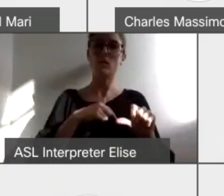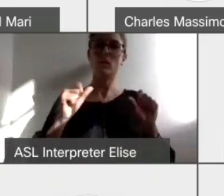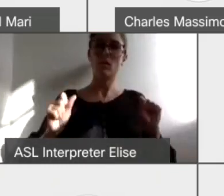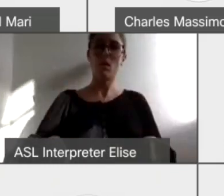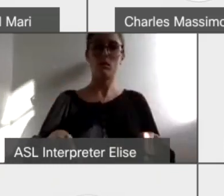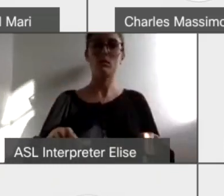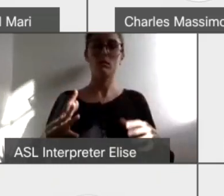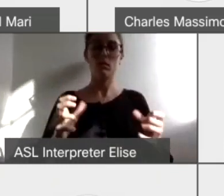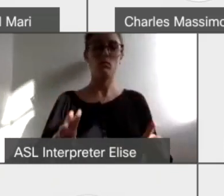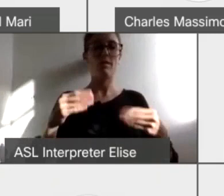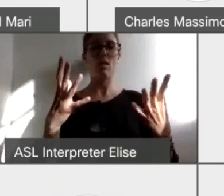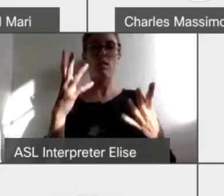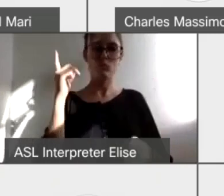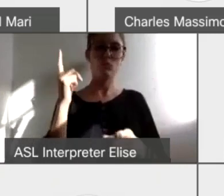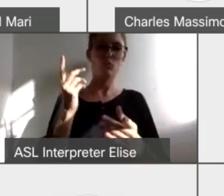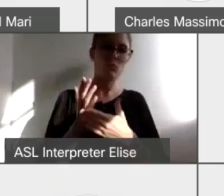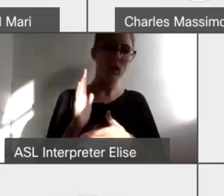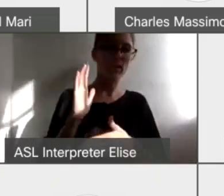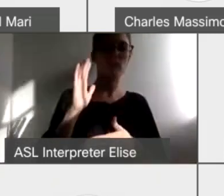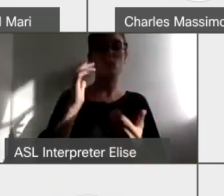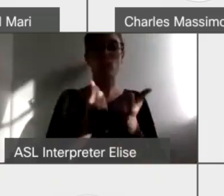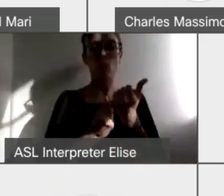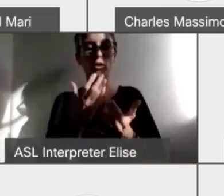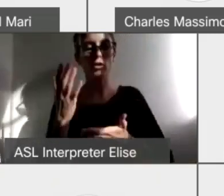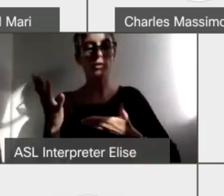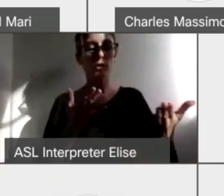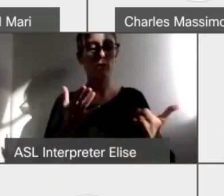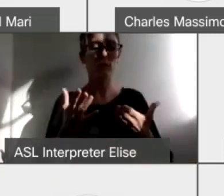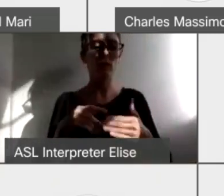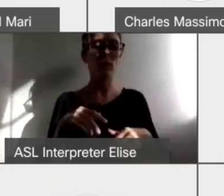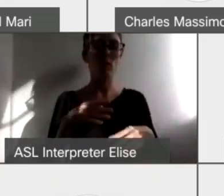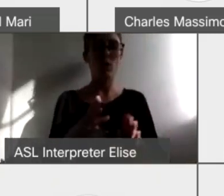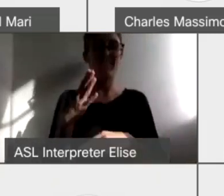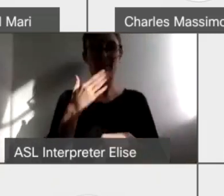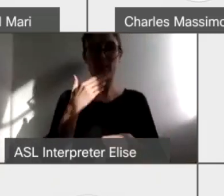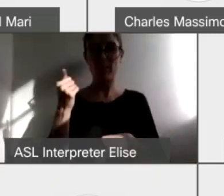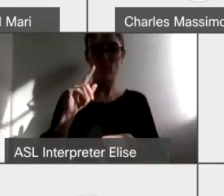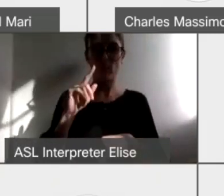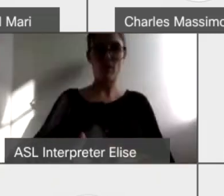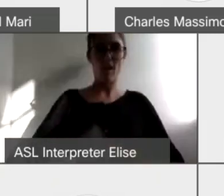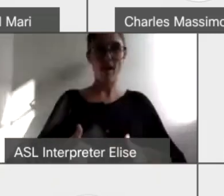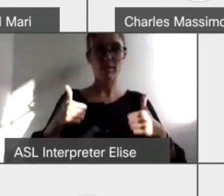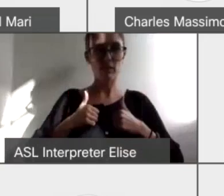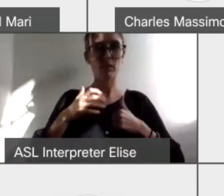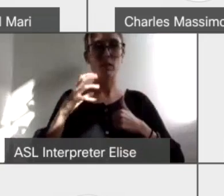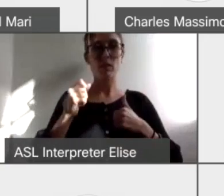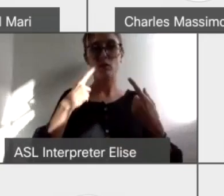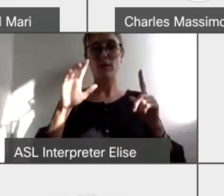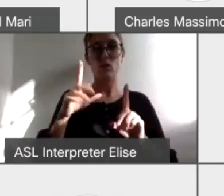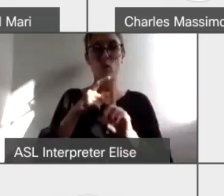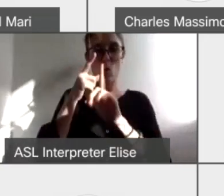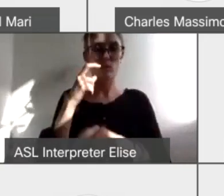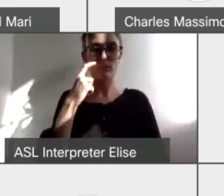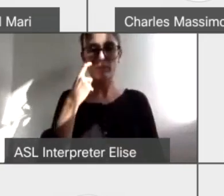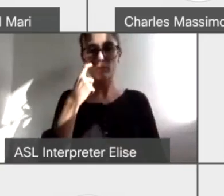the right supports and services in a way that folks can access them, that's relevant for their lives, and sort of helps them to achieve their goals. And I think